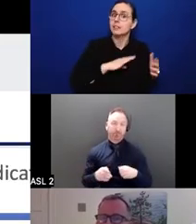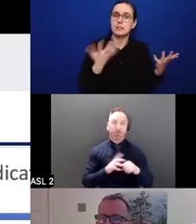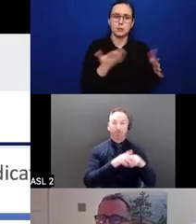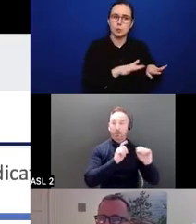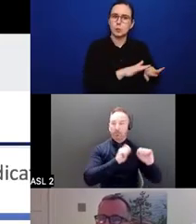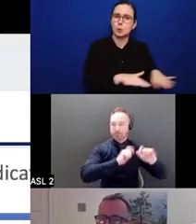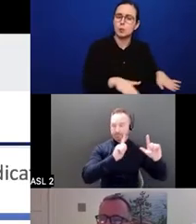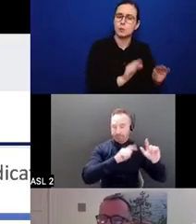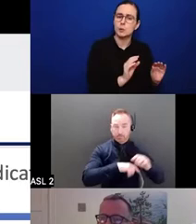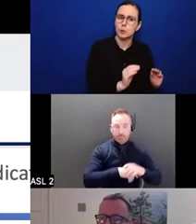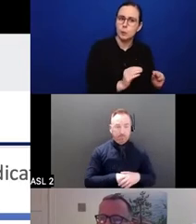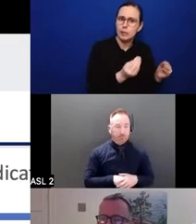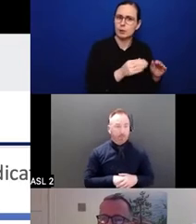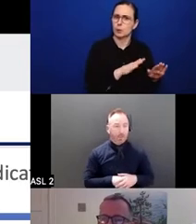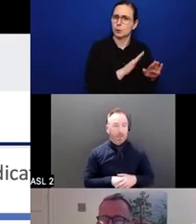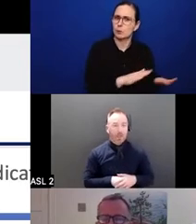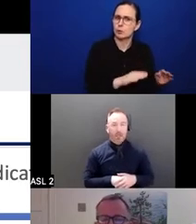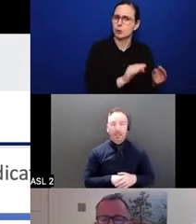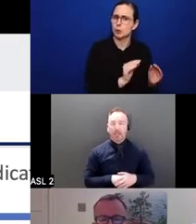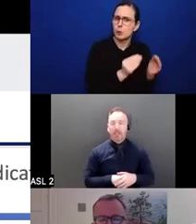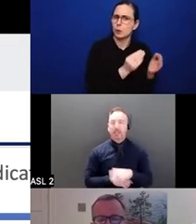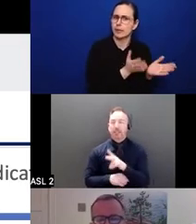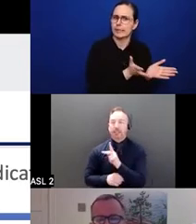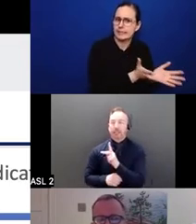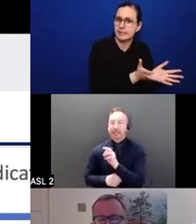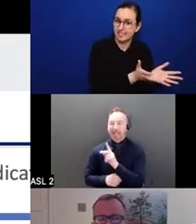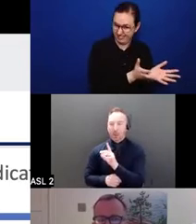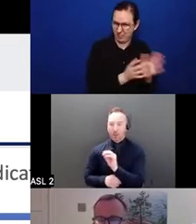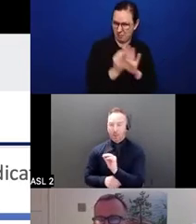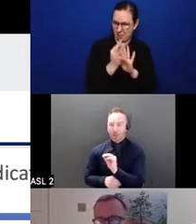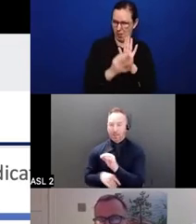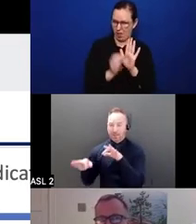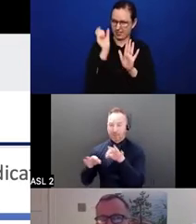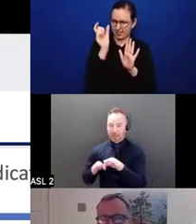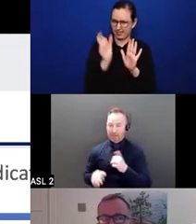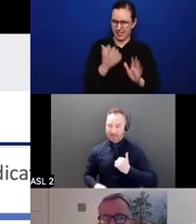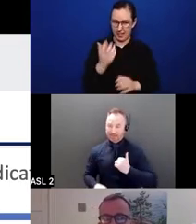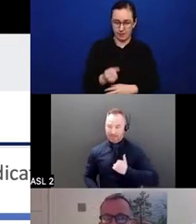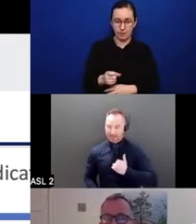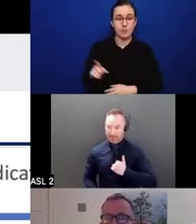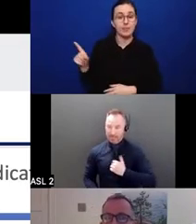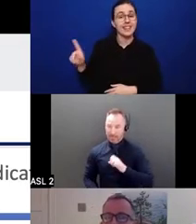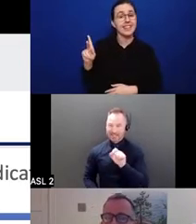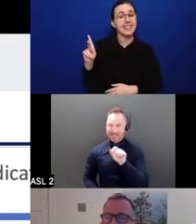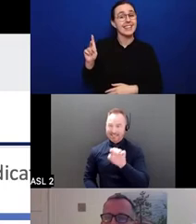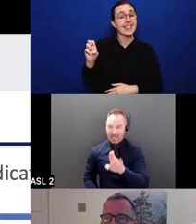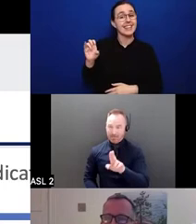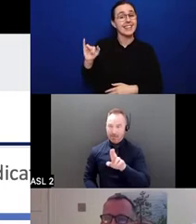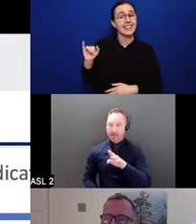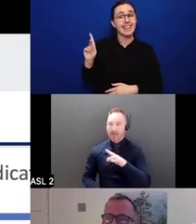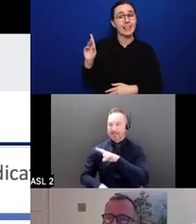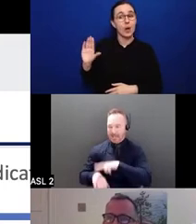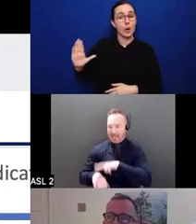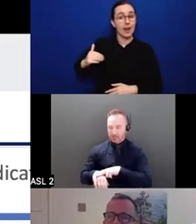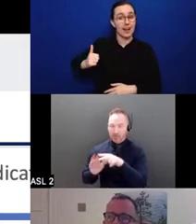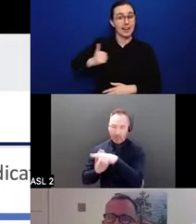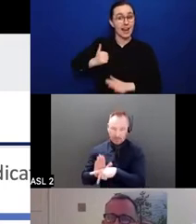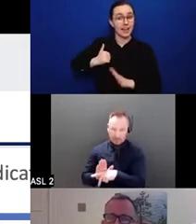Now, we did a similar thing to what Keiko described with the Canadian subnational policies, as we looked at the frequency with which we